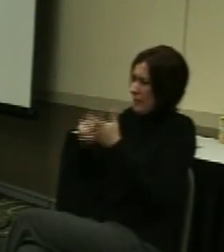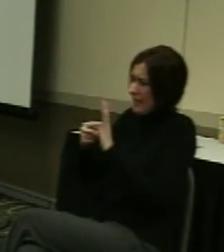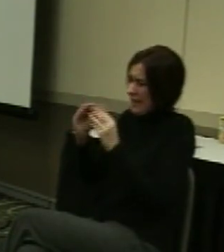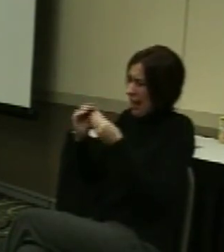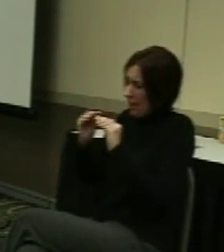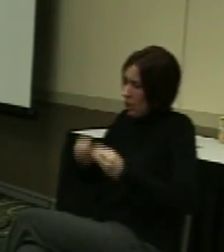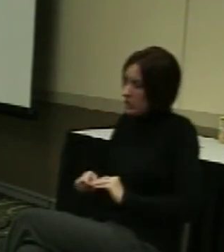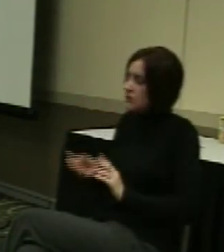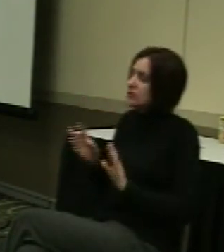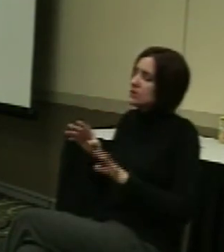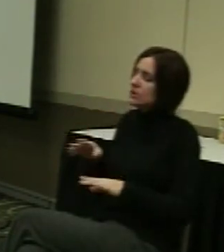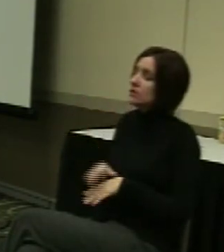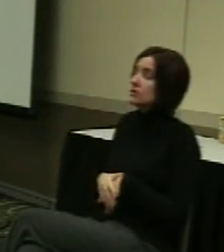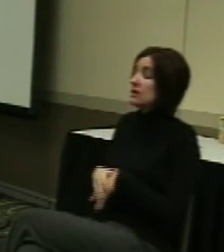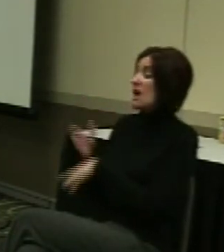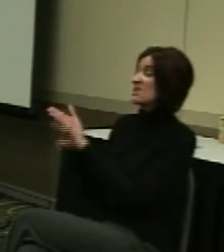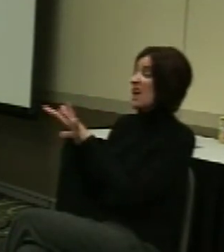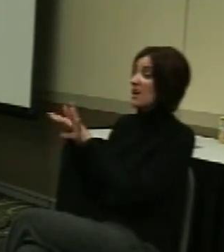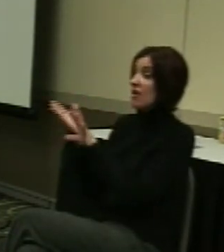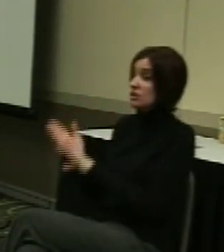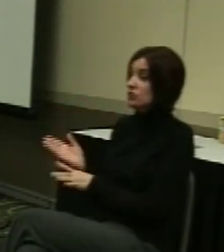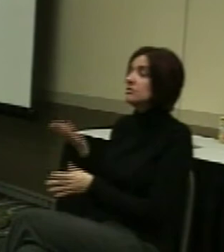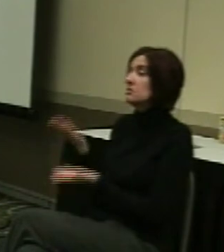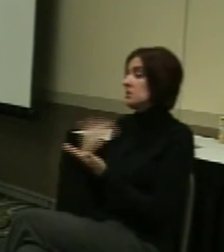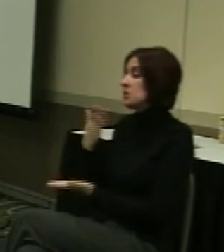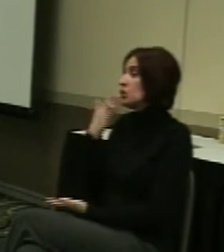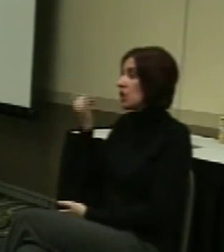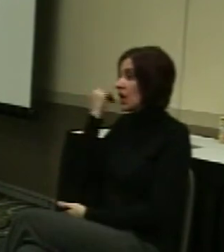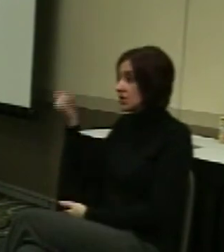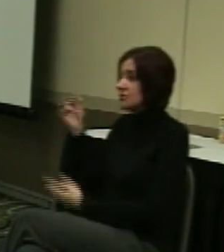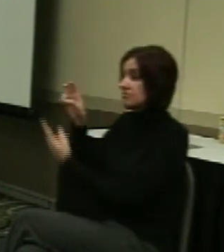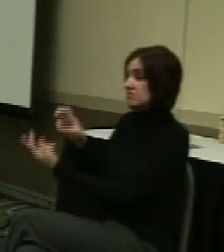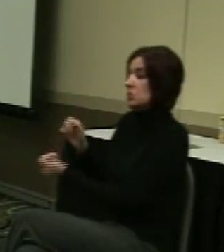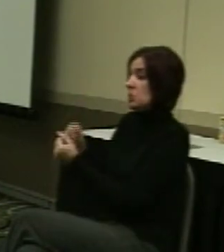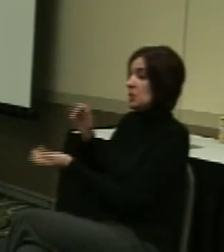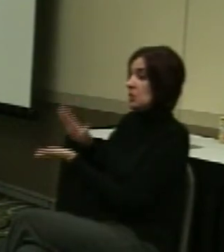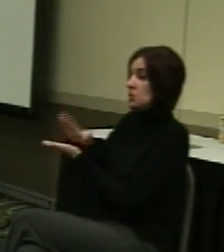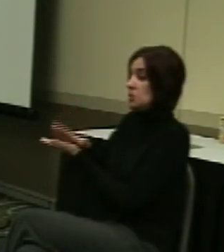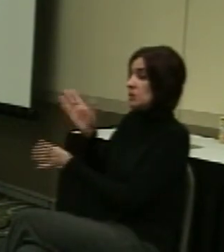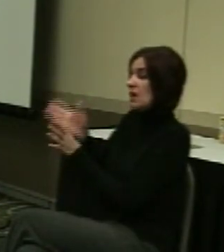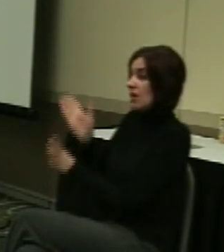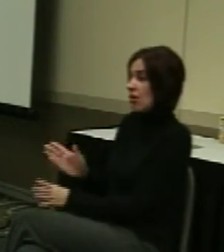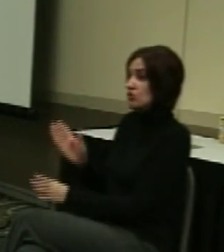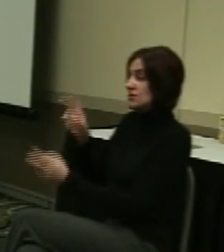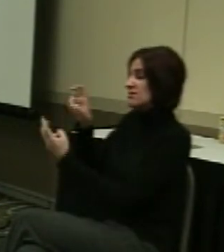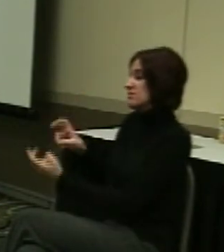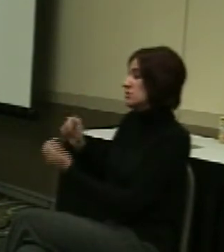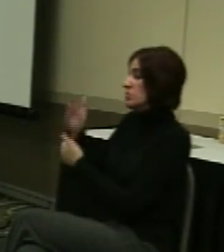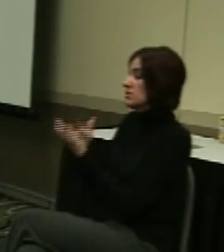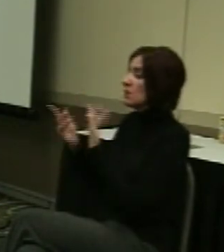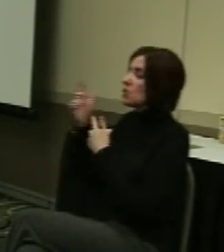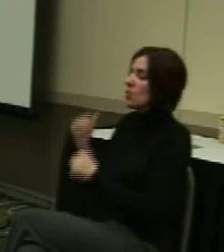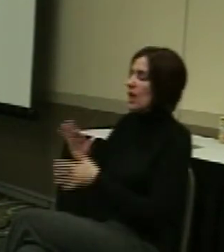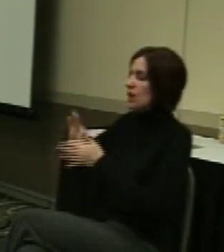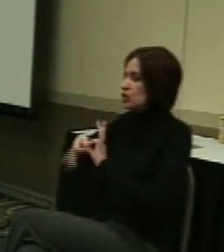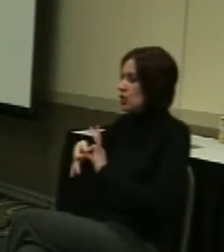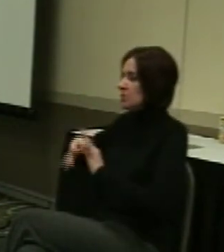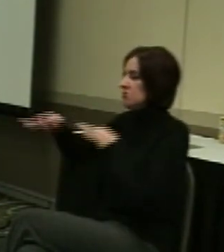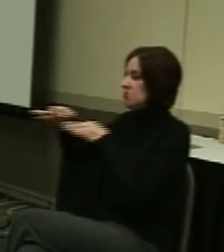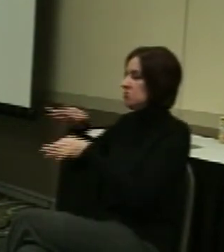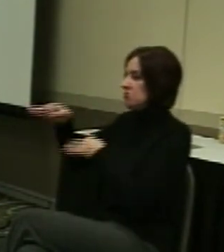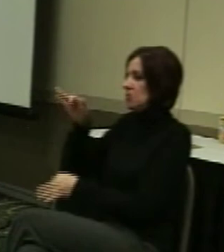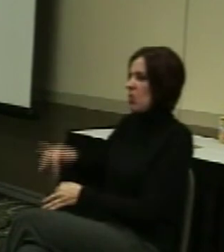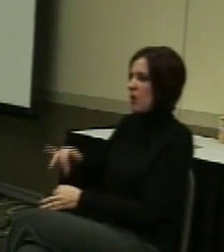school psychologist, maybe that's a very nice idea. Sit down with a school psychologist. Sit down with somebody who can interpret those very obtuse numbers from